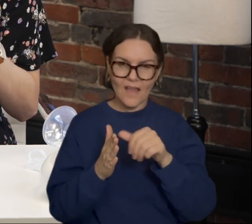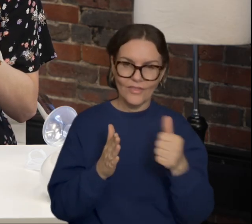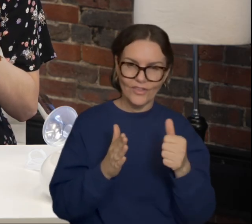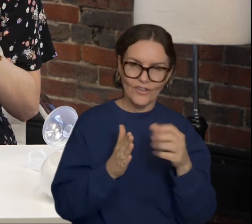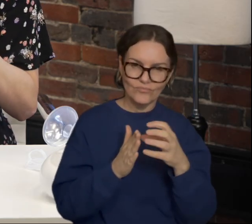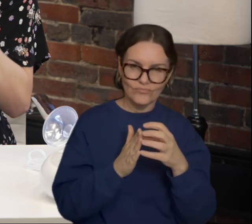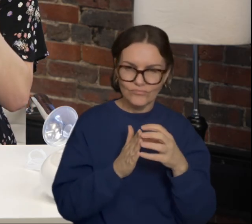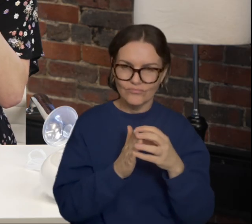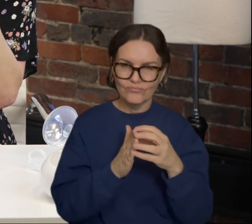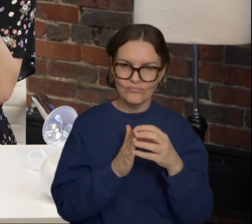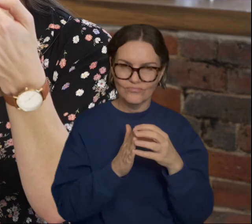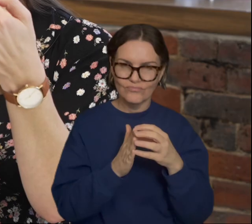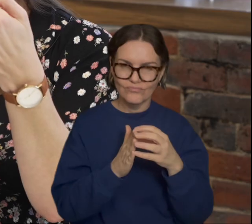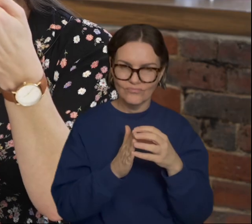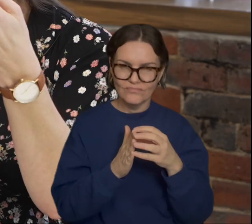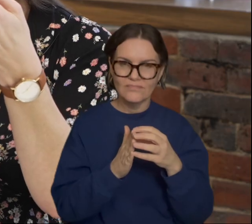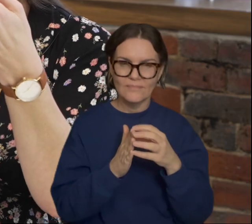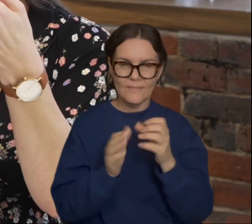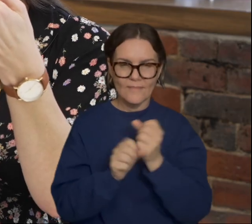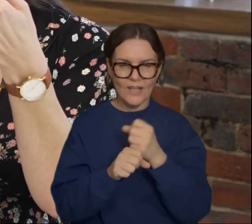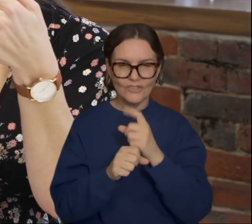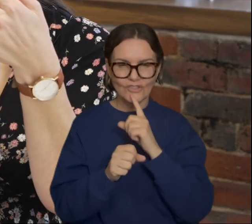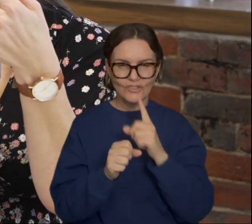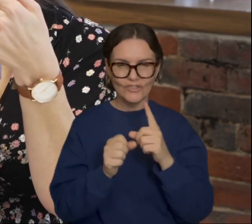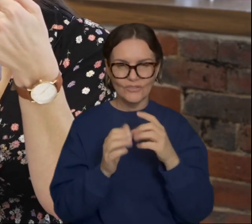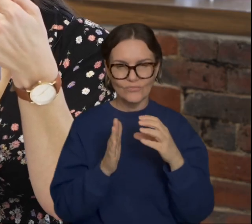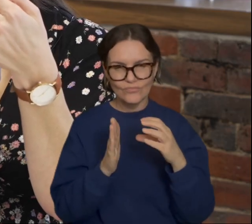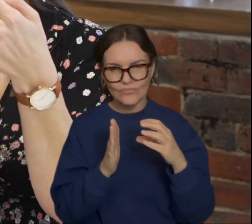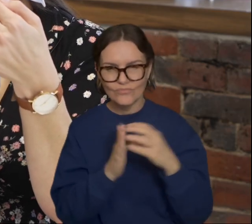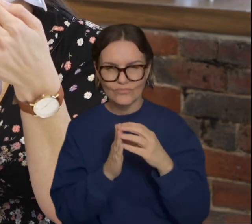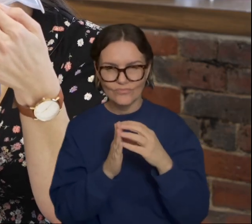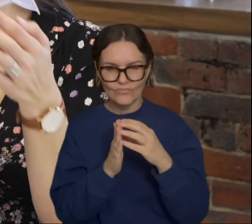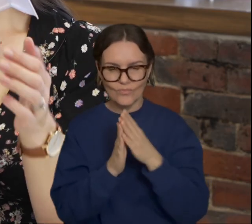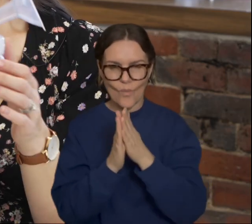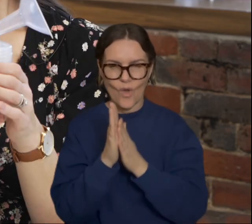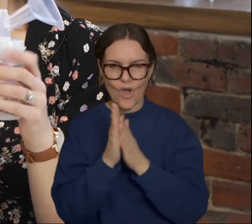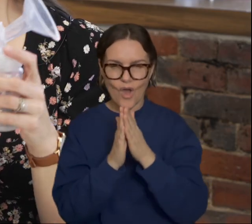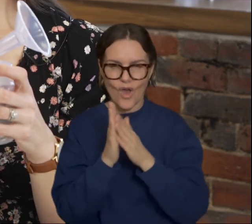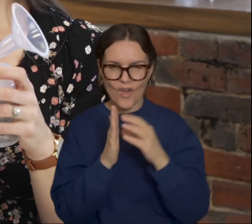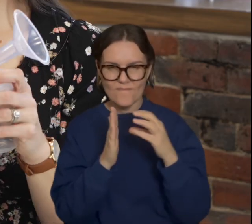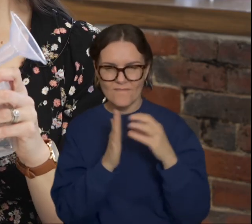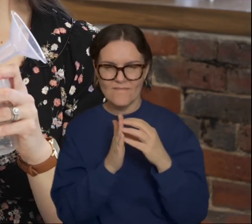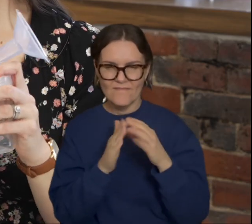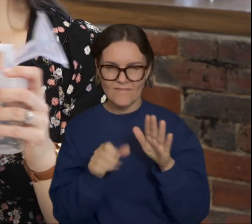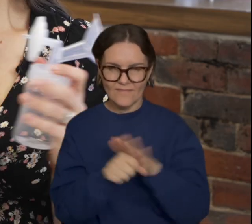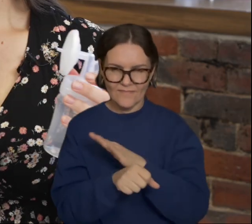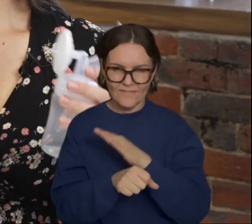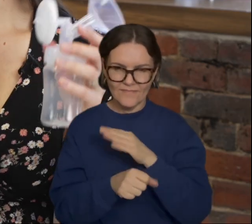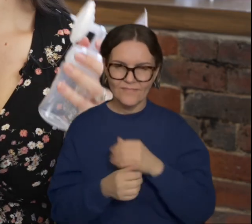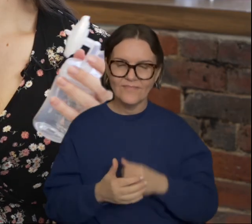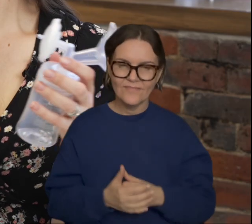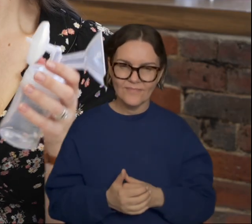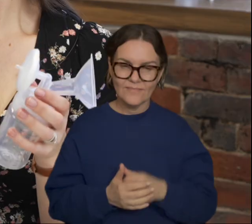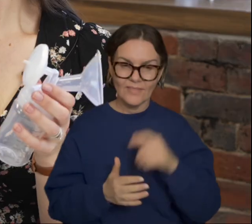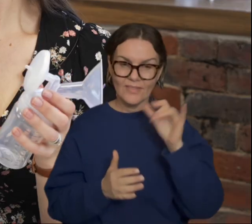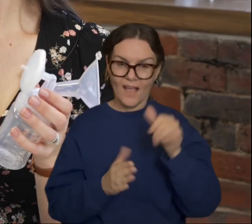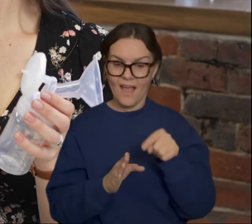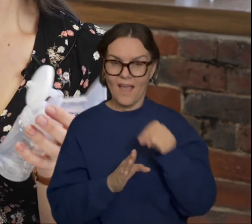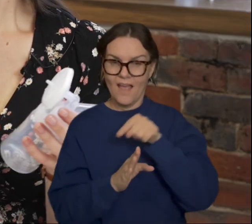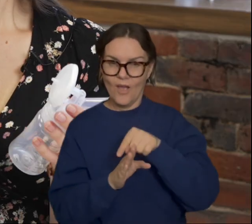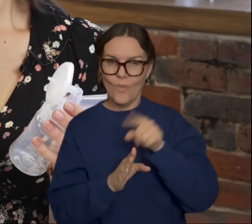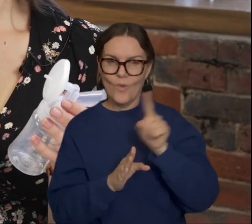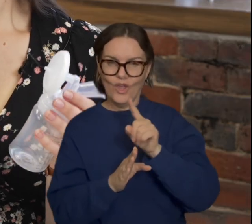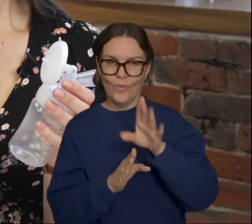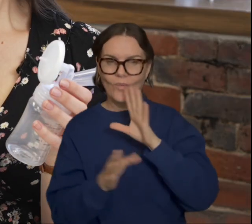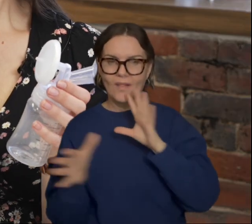fits nice and tight, and that does touch all the way to the wall of the backflow protector. That's just part of the design, so you know which way it